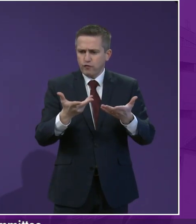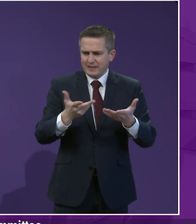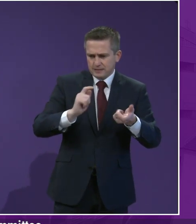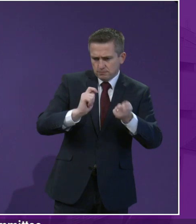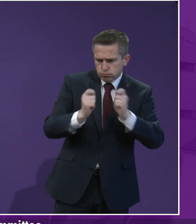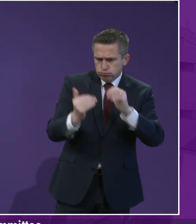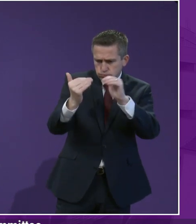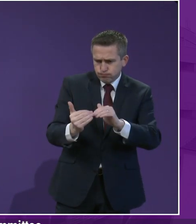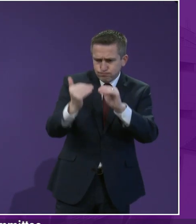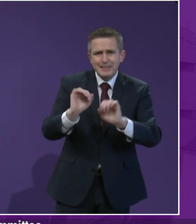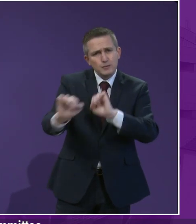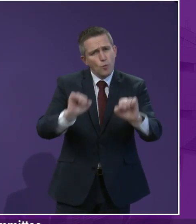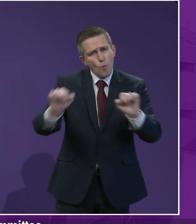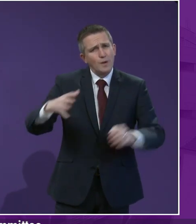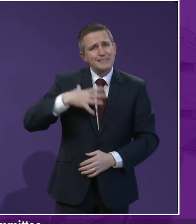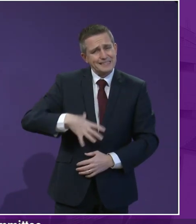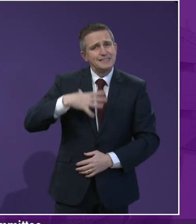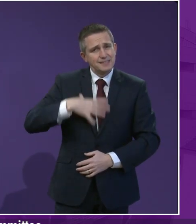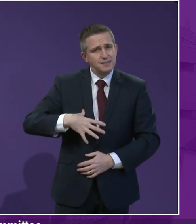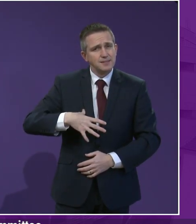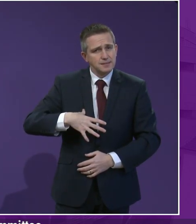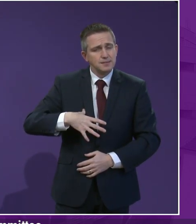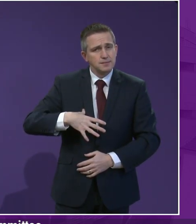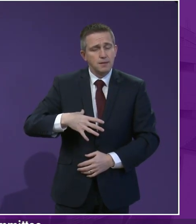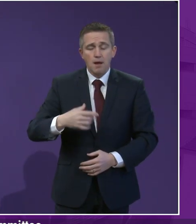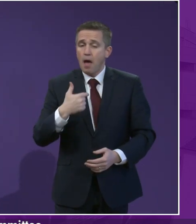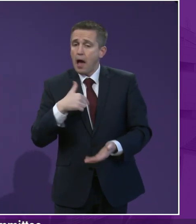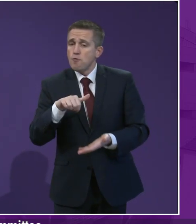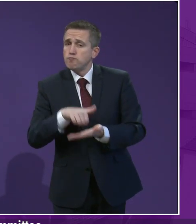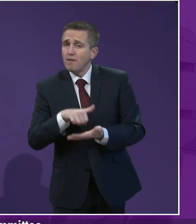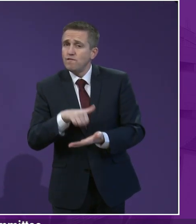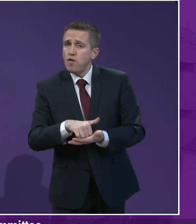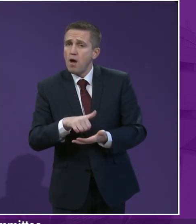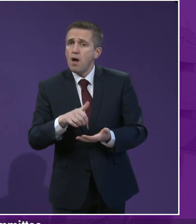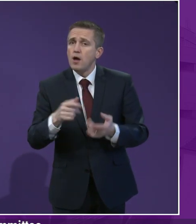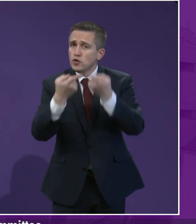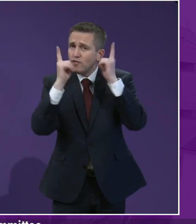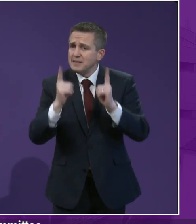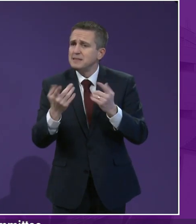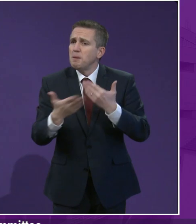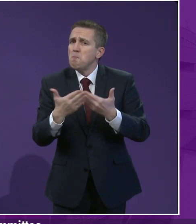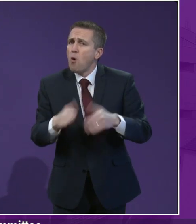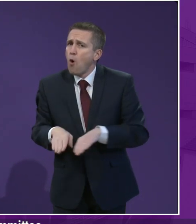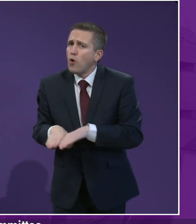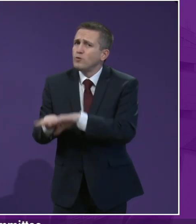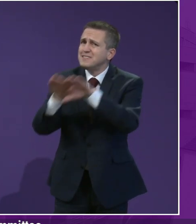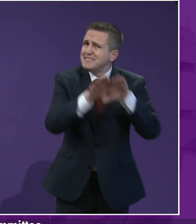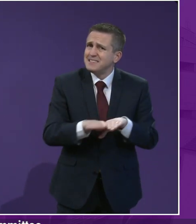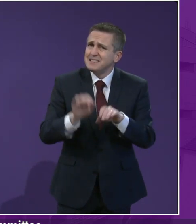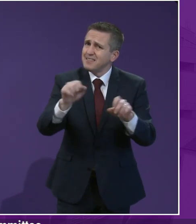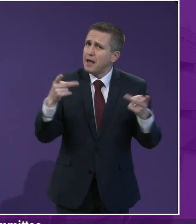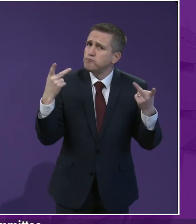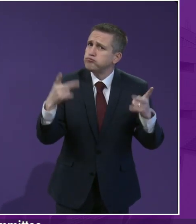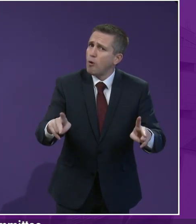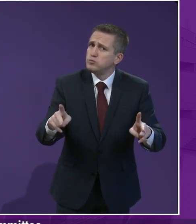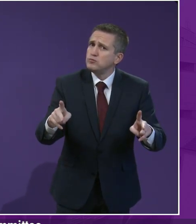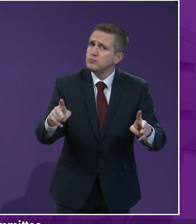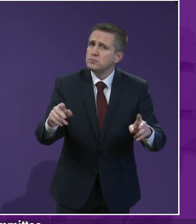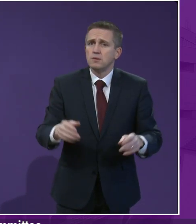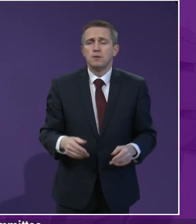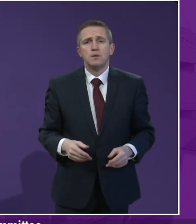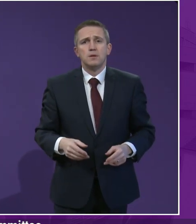Some of the other issues, I think, that were raised that seemed to be quite universal were things such as